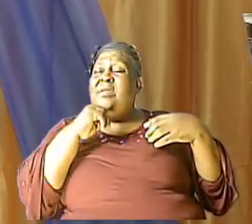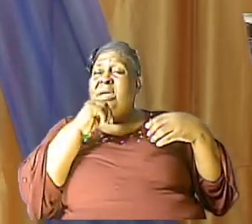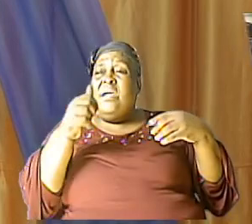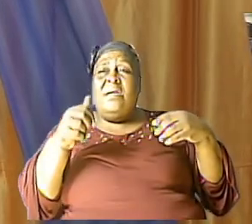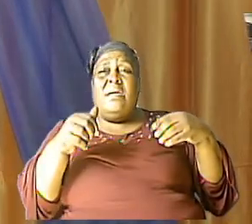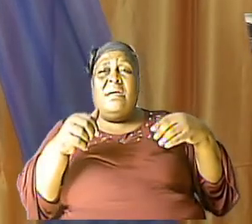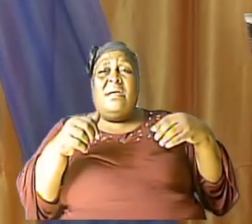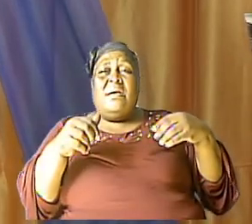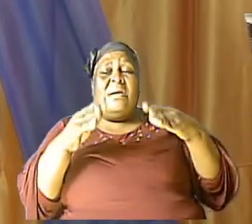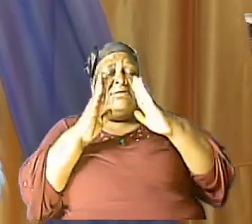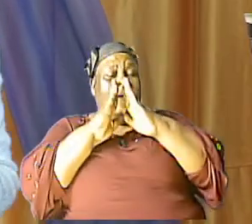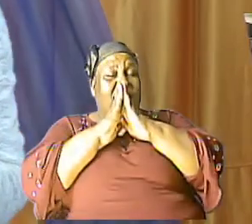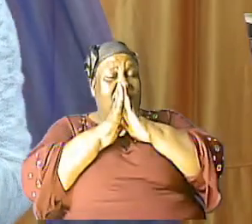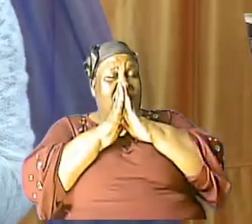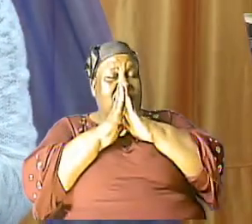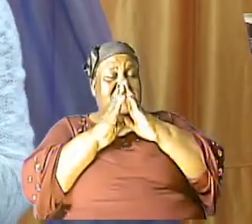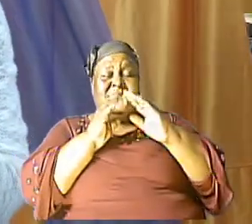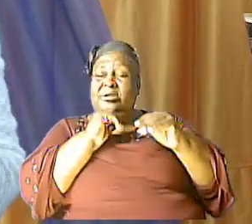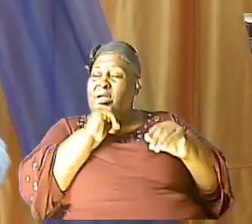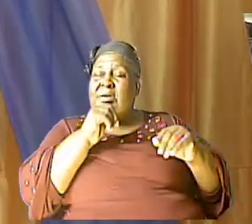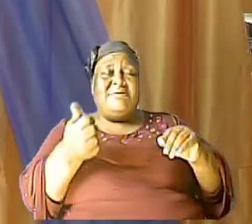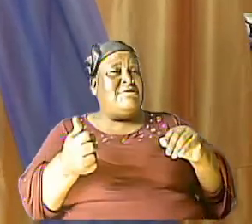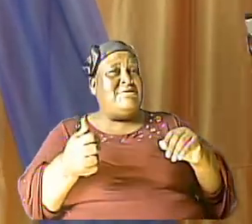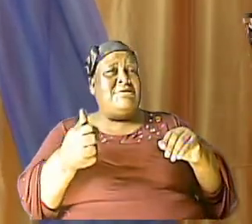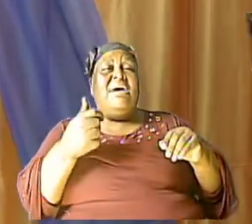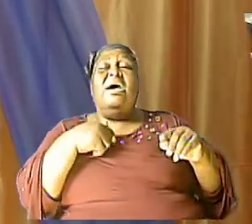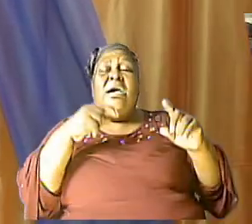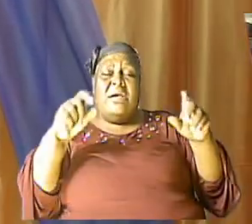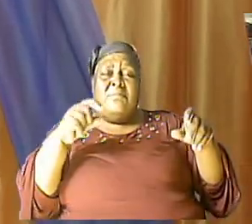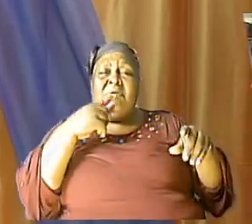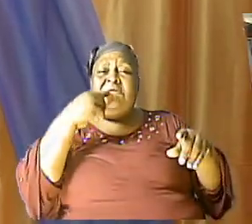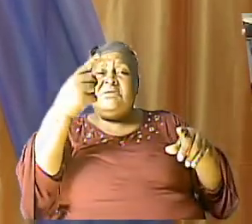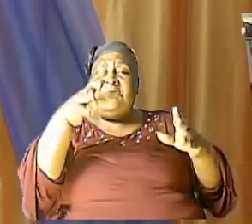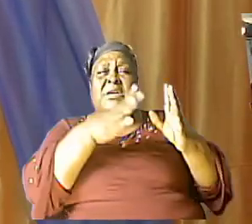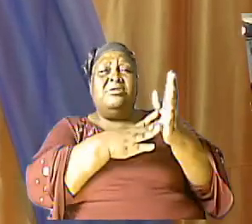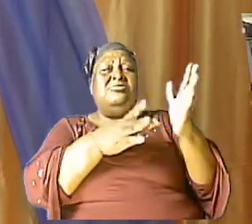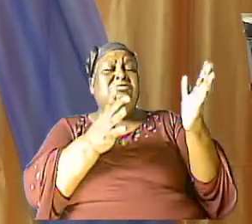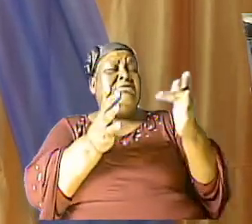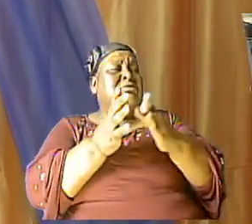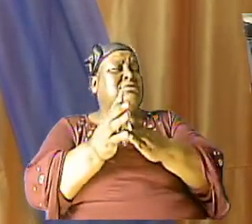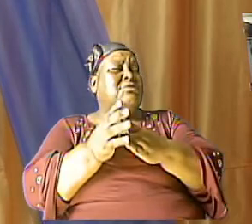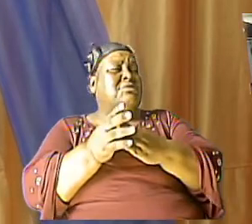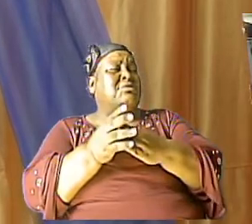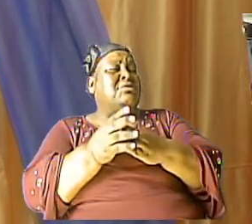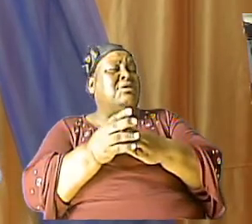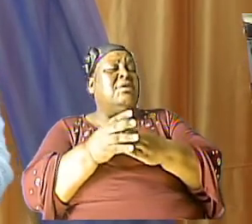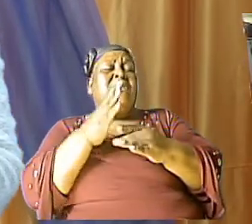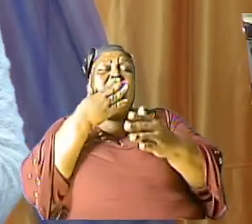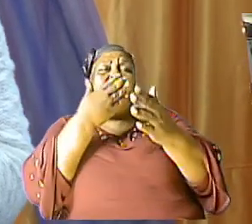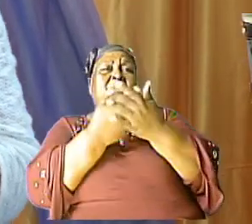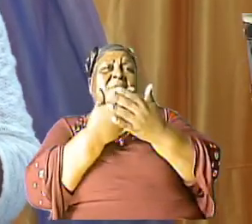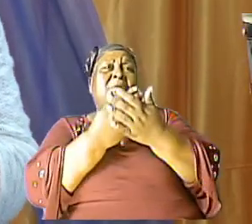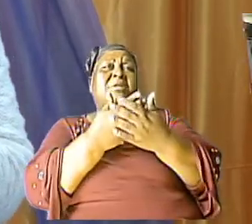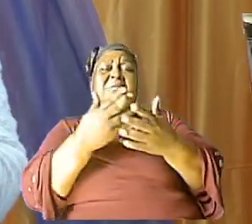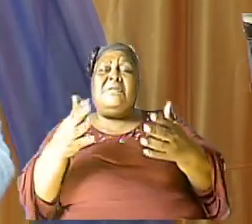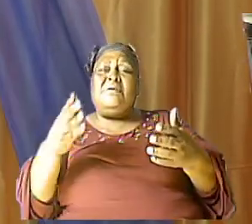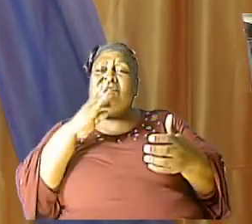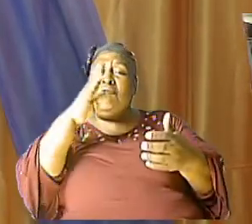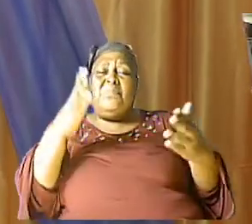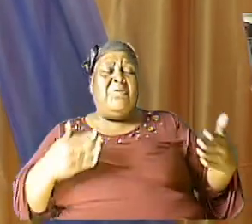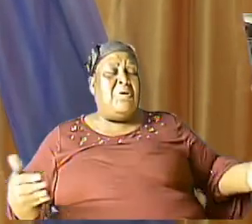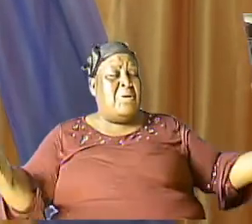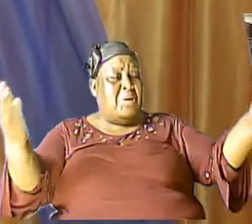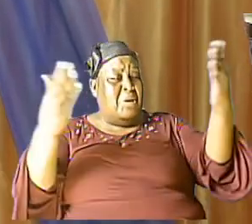I ask not. I must tell Jesus. Praise the Lord, Jesus. It is a good thing to be in the house of